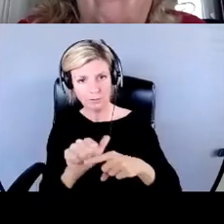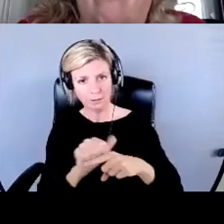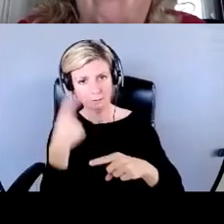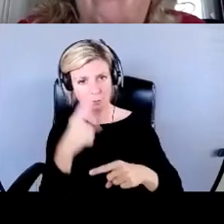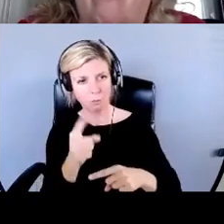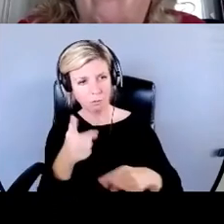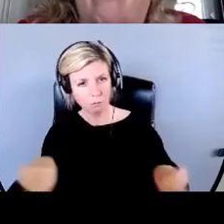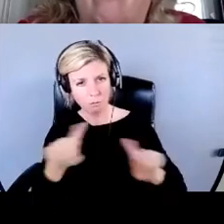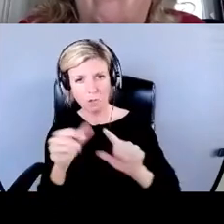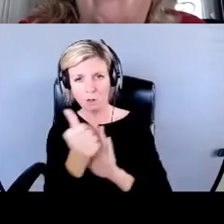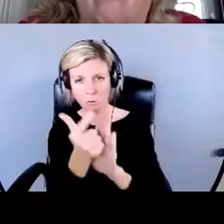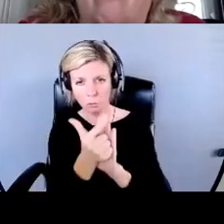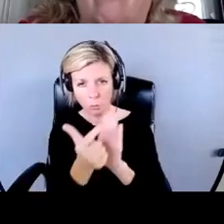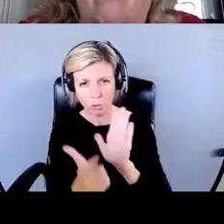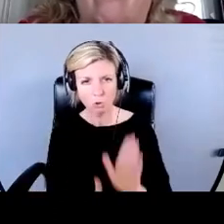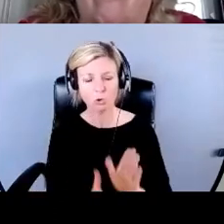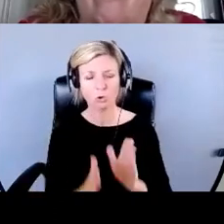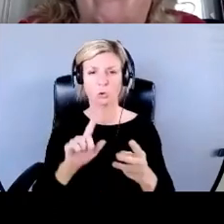the complexities